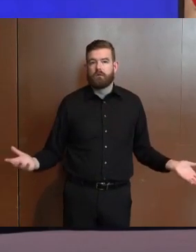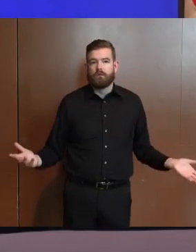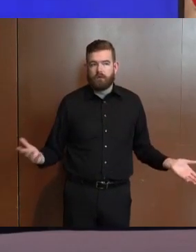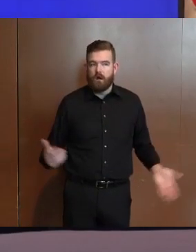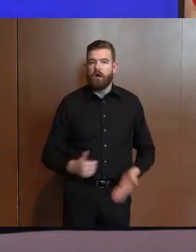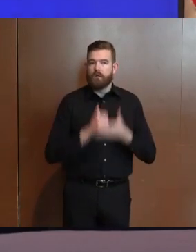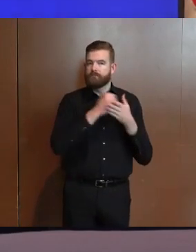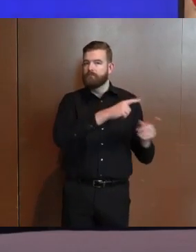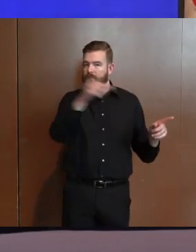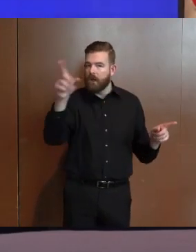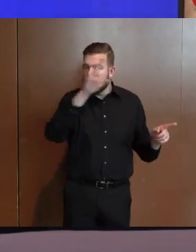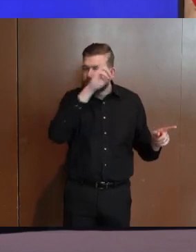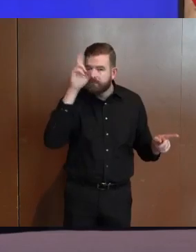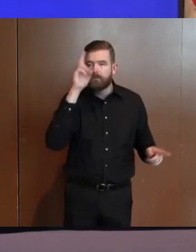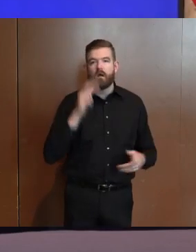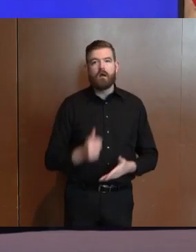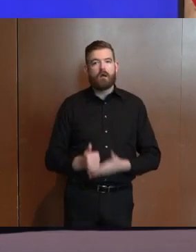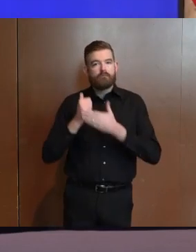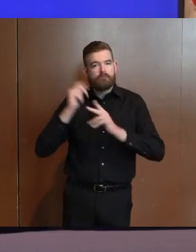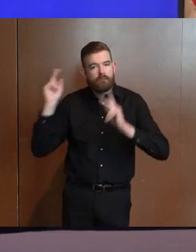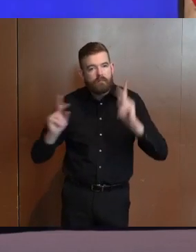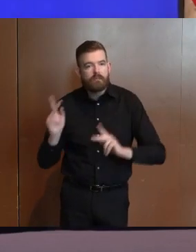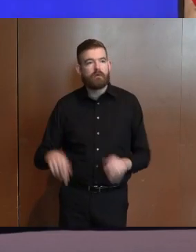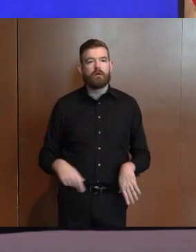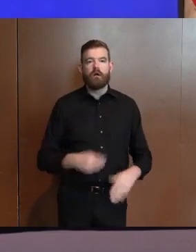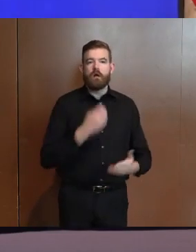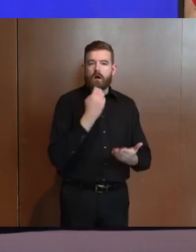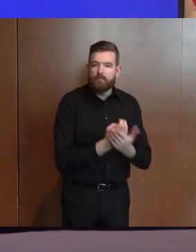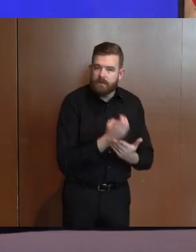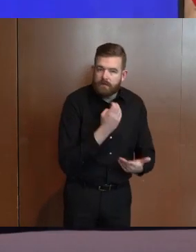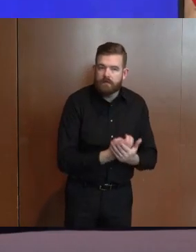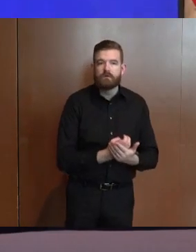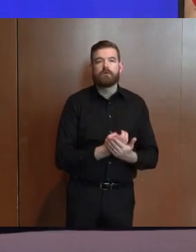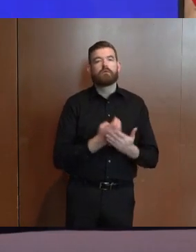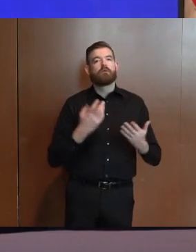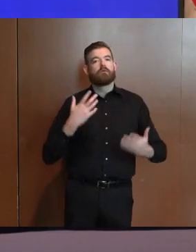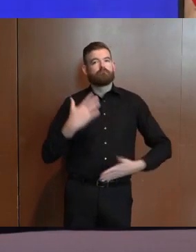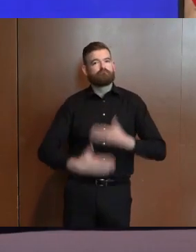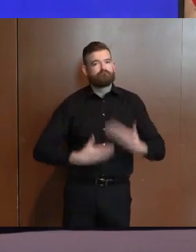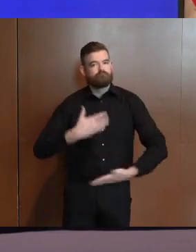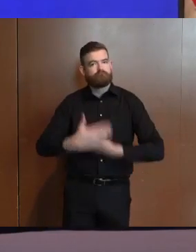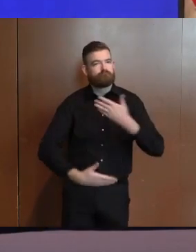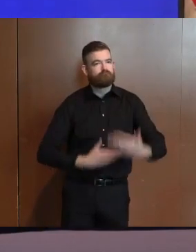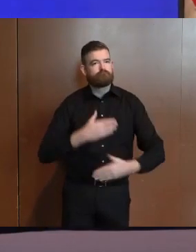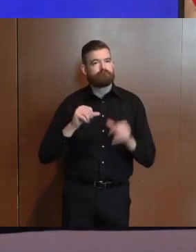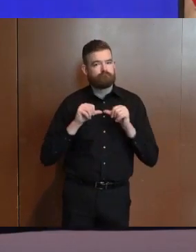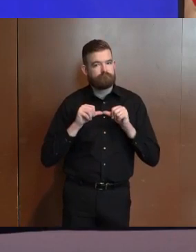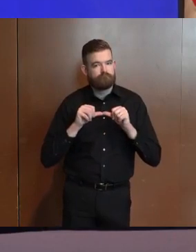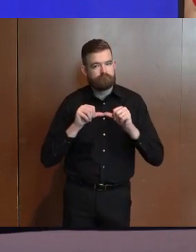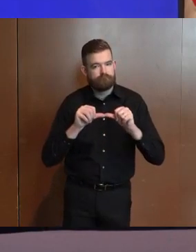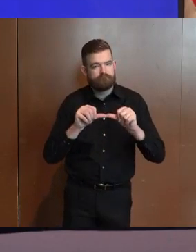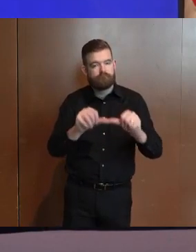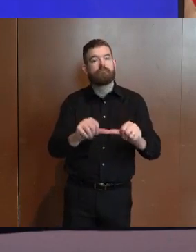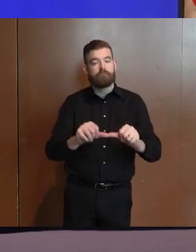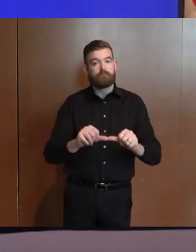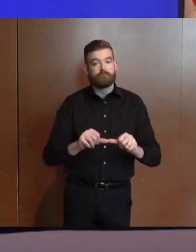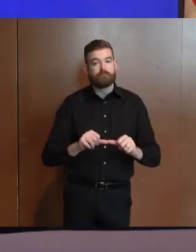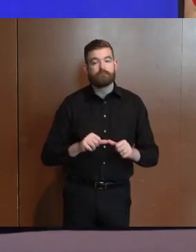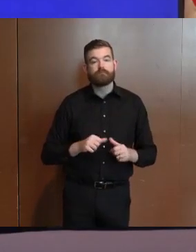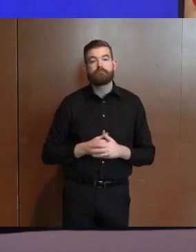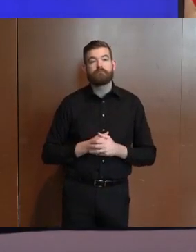economy which can handle this crisis. I would just say this, and we'll do a quick sweep back.